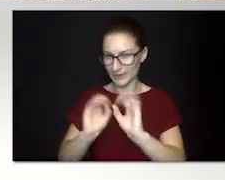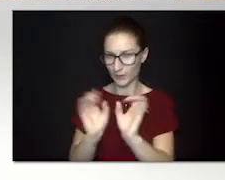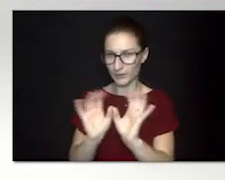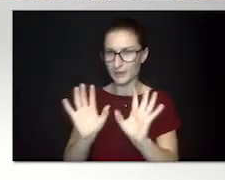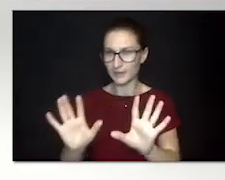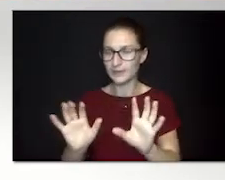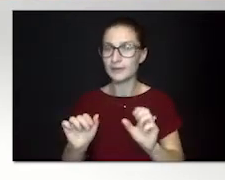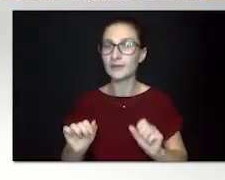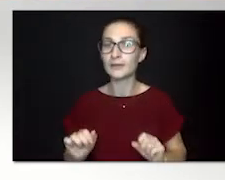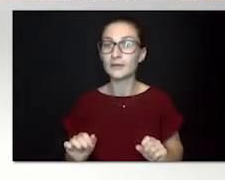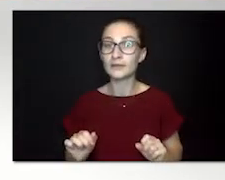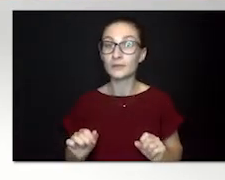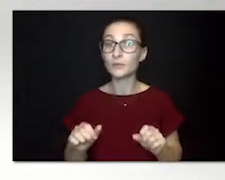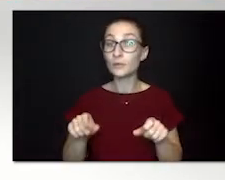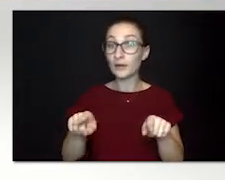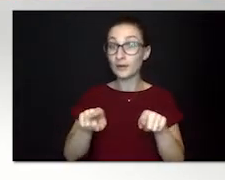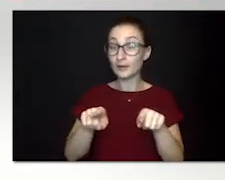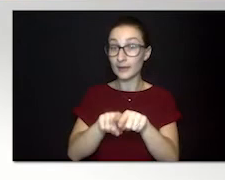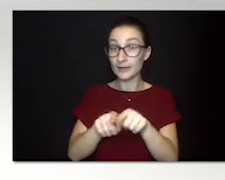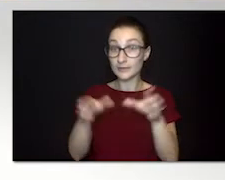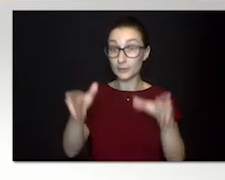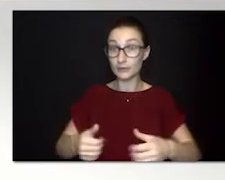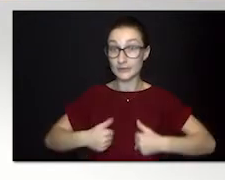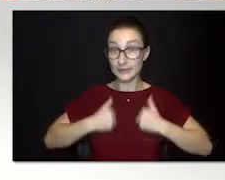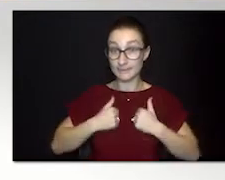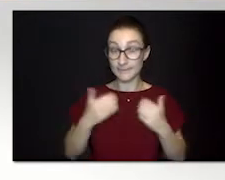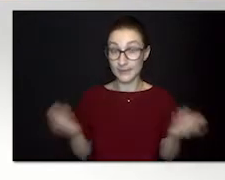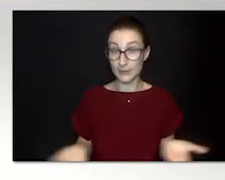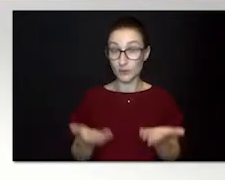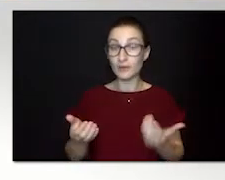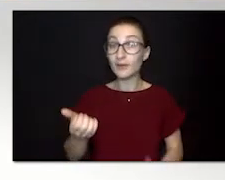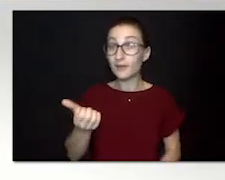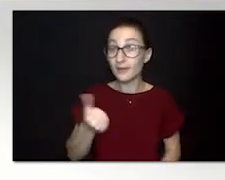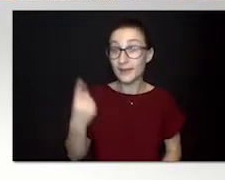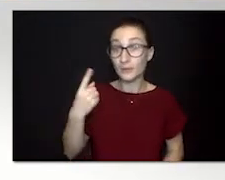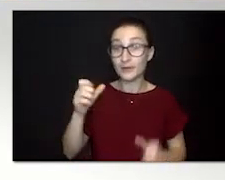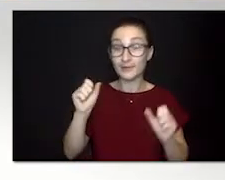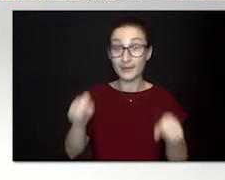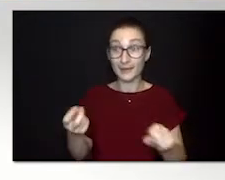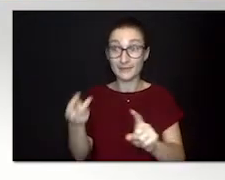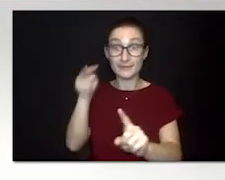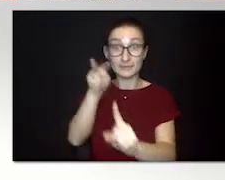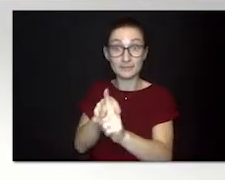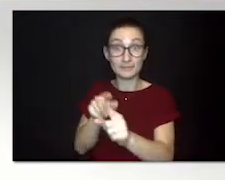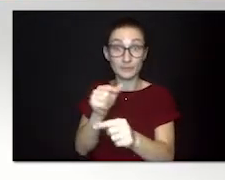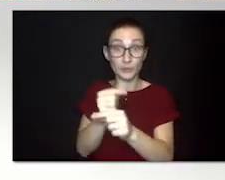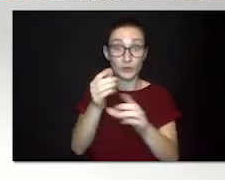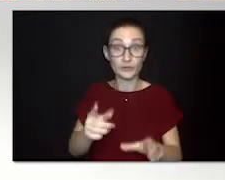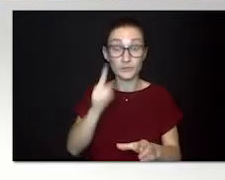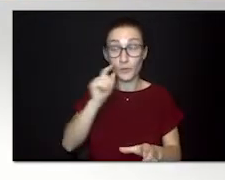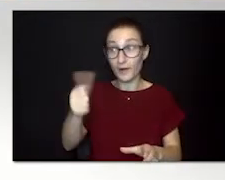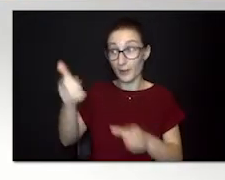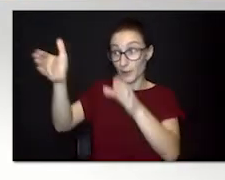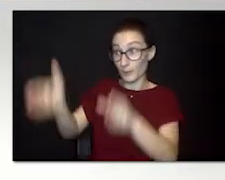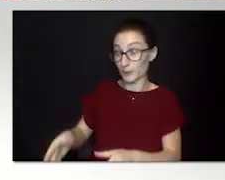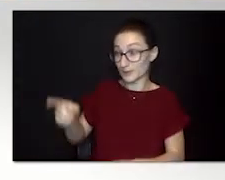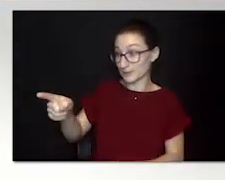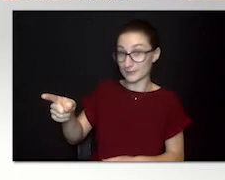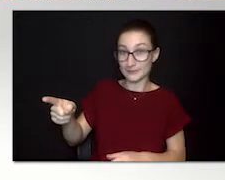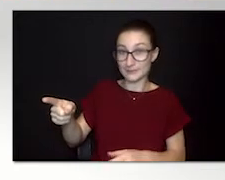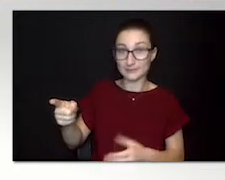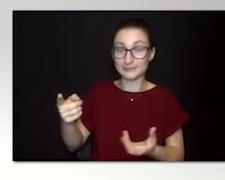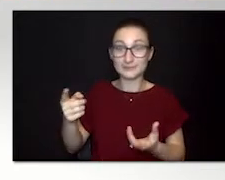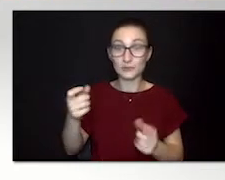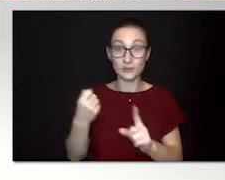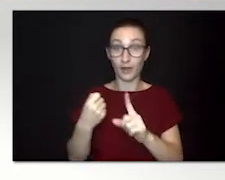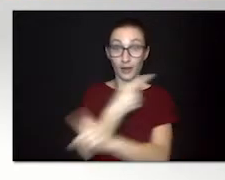because, let me make sure I'm understanding the question, because as a resident of the state of Florida, anyone could technically apply to be a guardian over anyone else, that